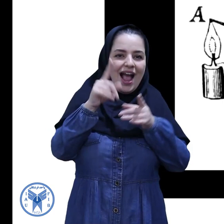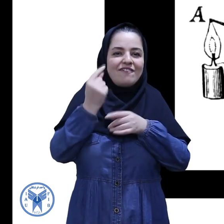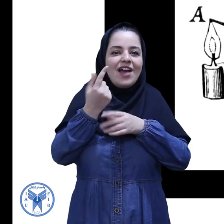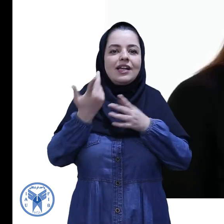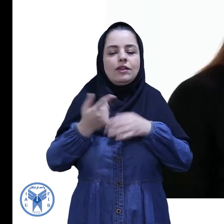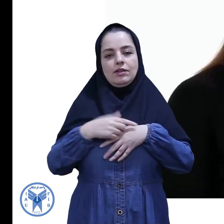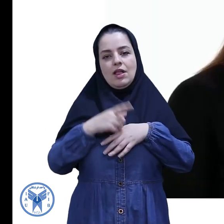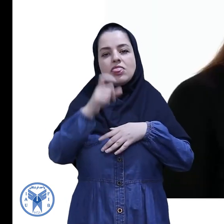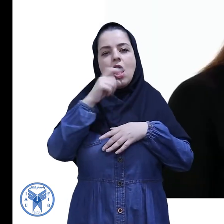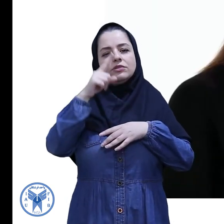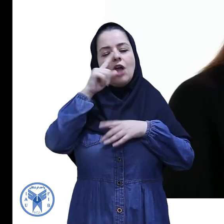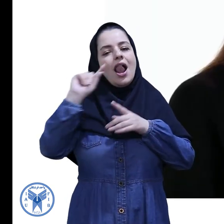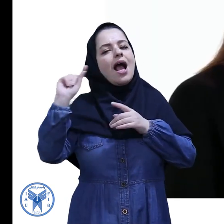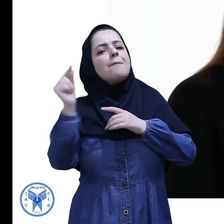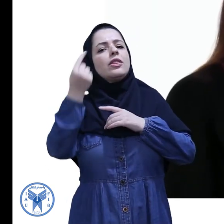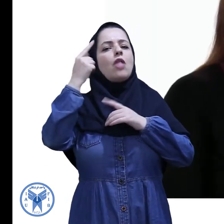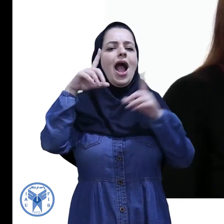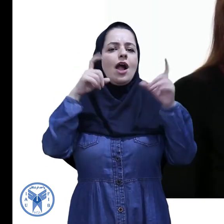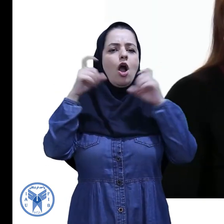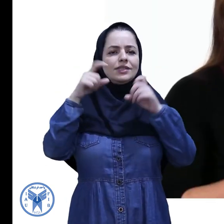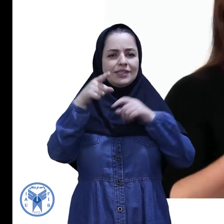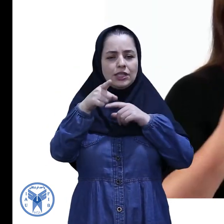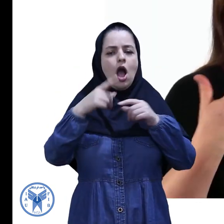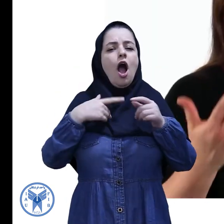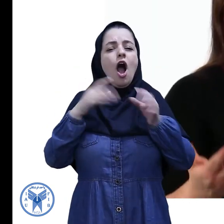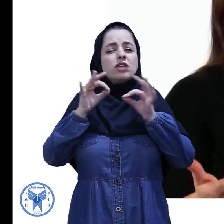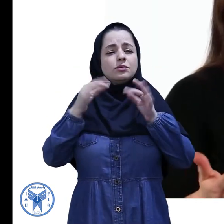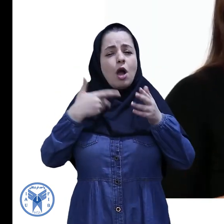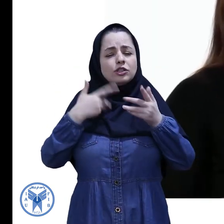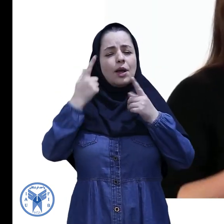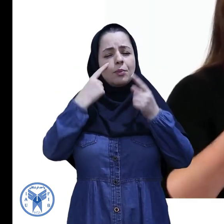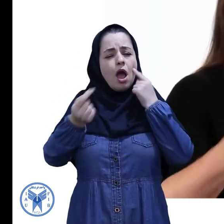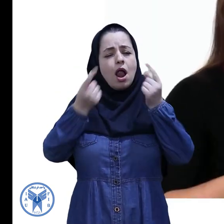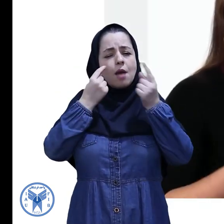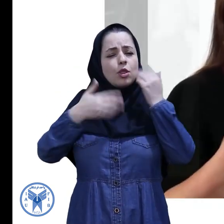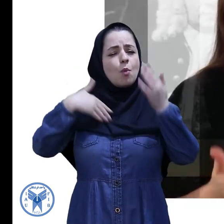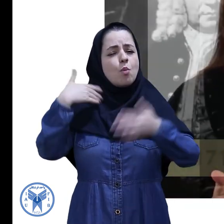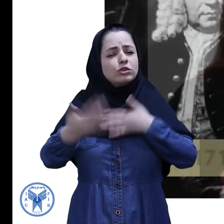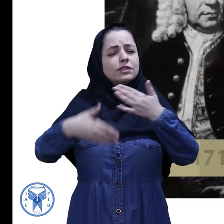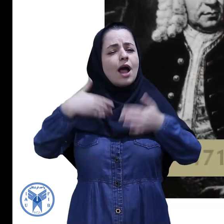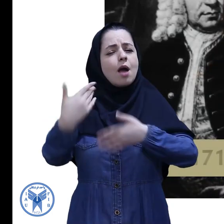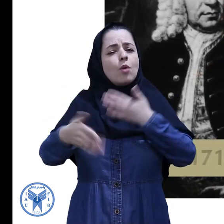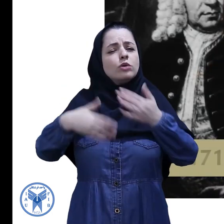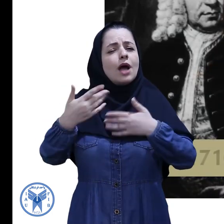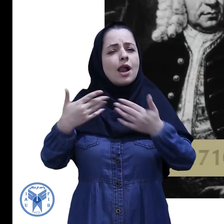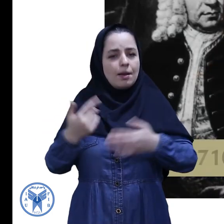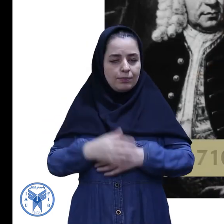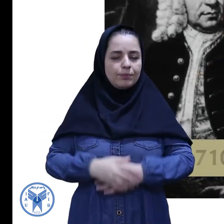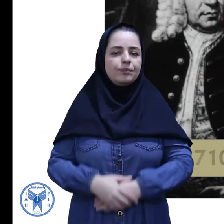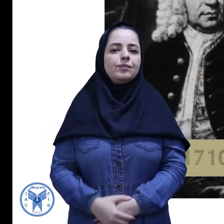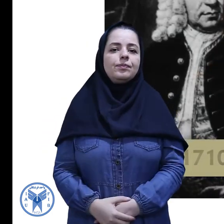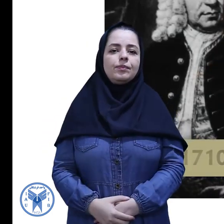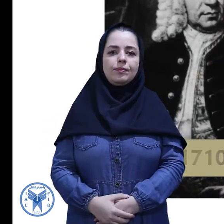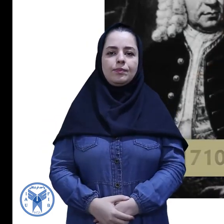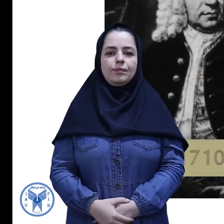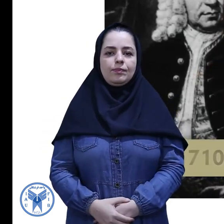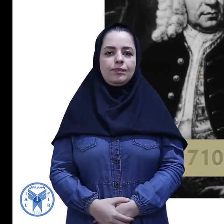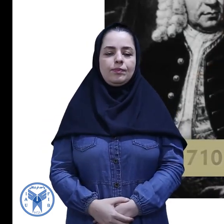The story of the invention of photography builds on experiments after experiment.